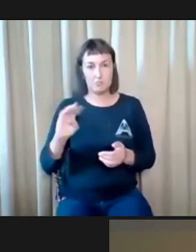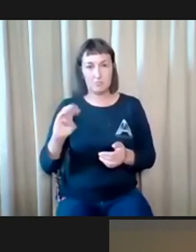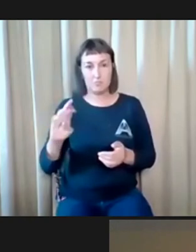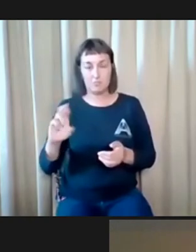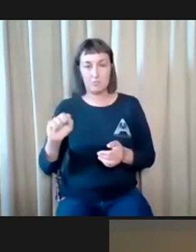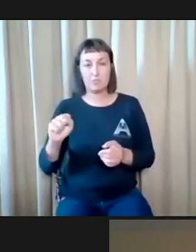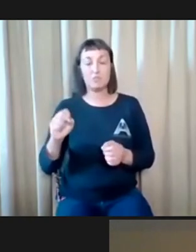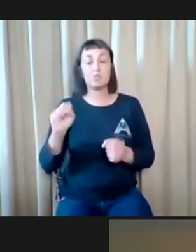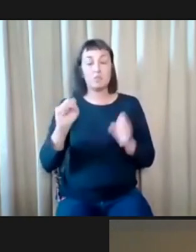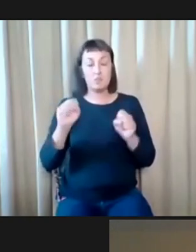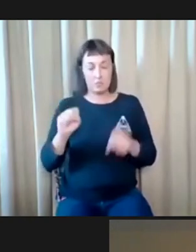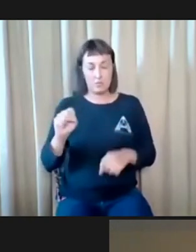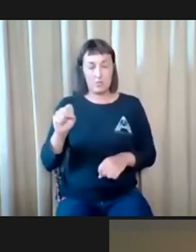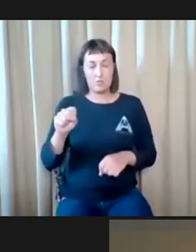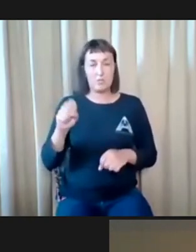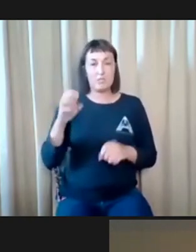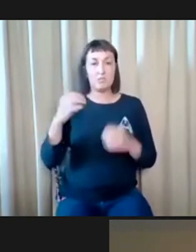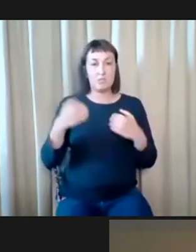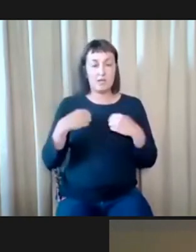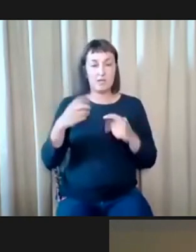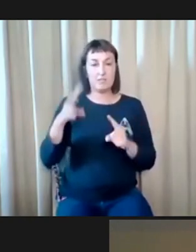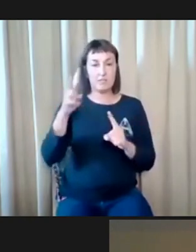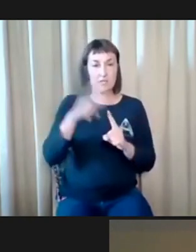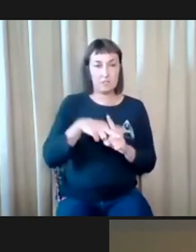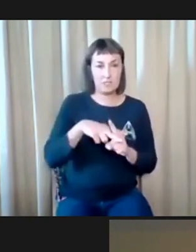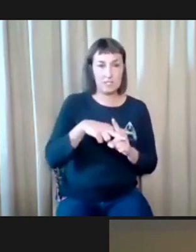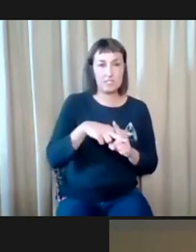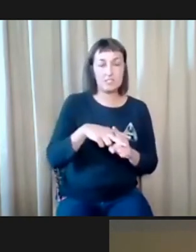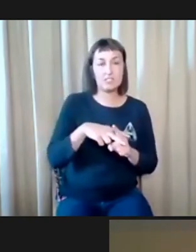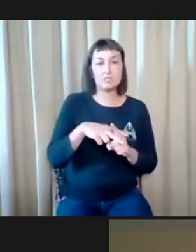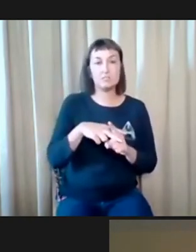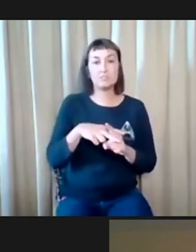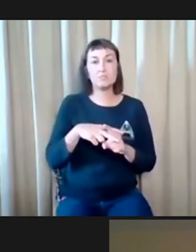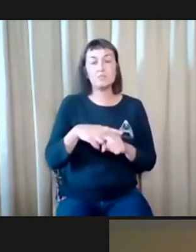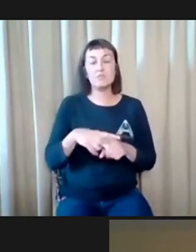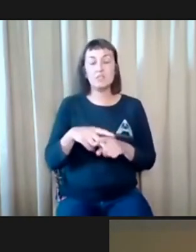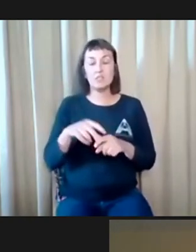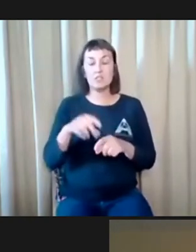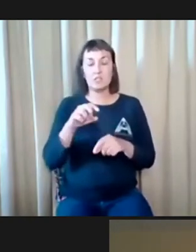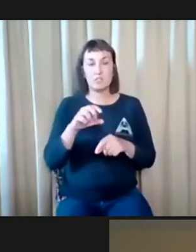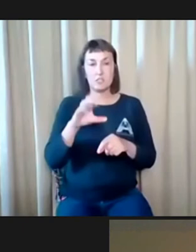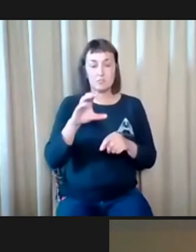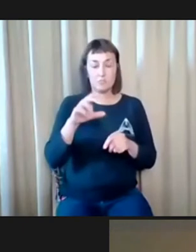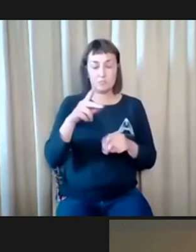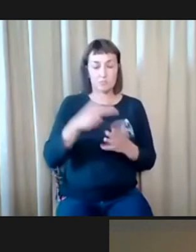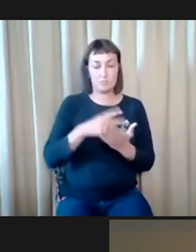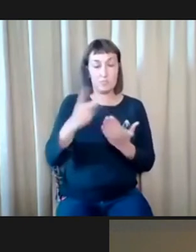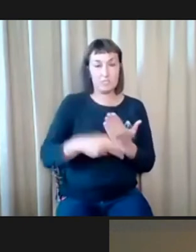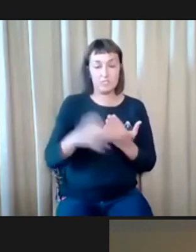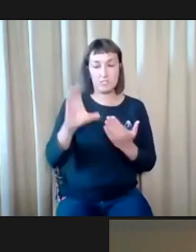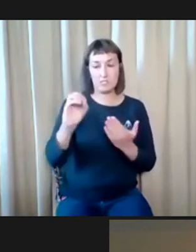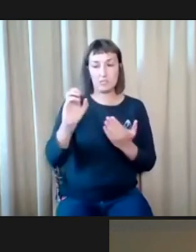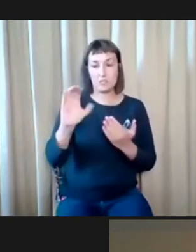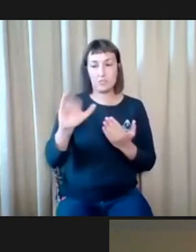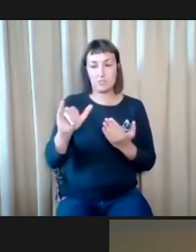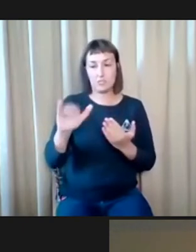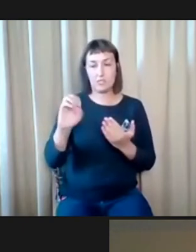on the webpage, and you can find the webpage by going to Project Coyote homepage, and you'll see